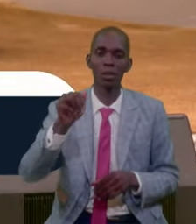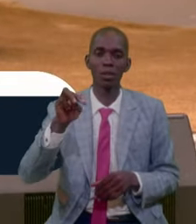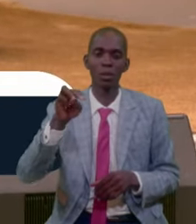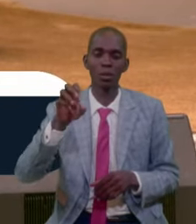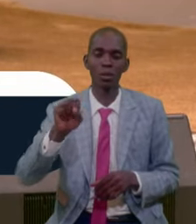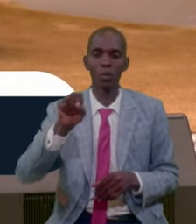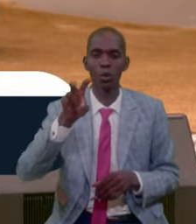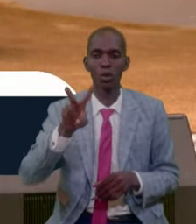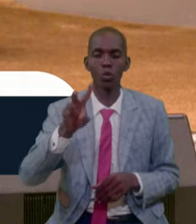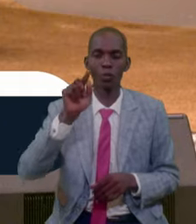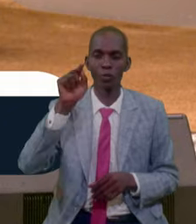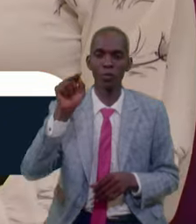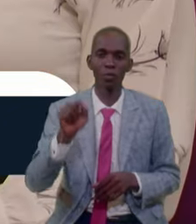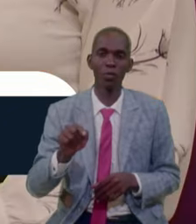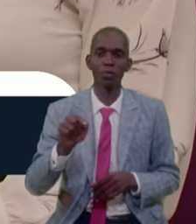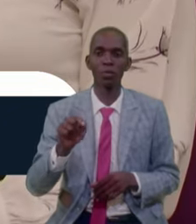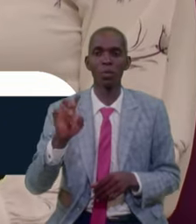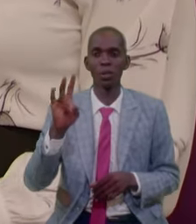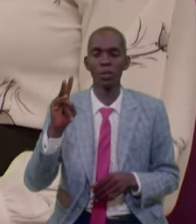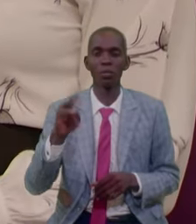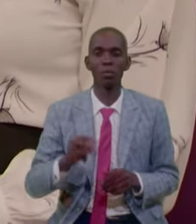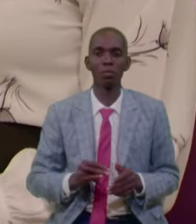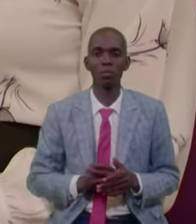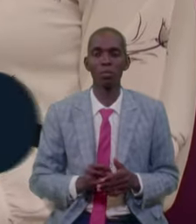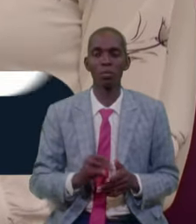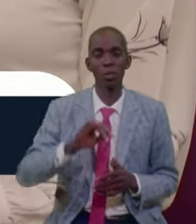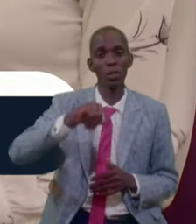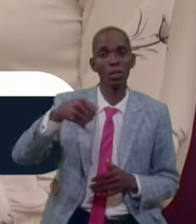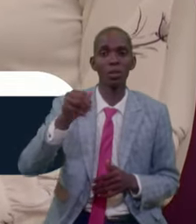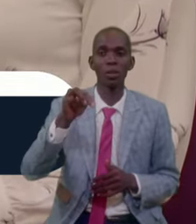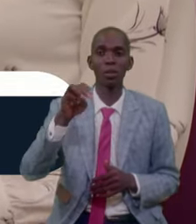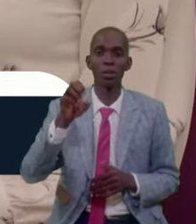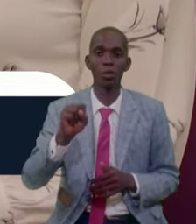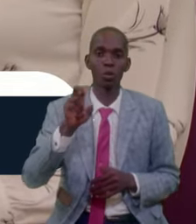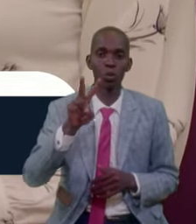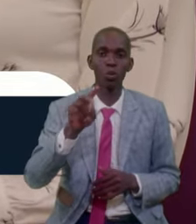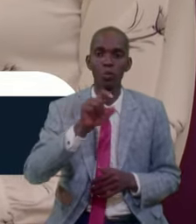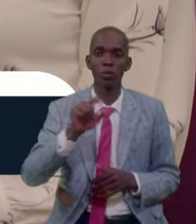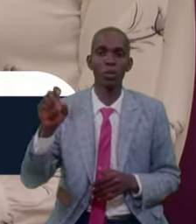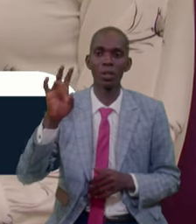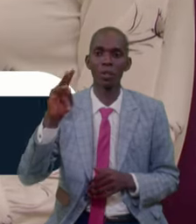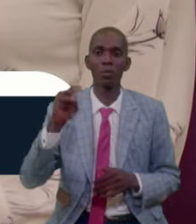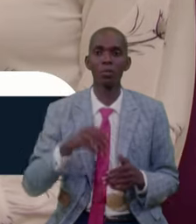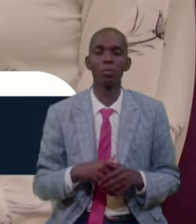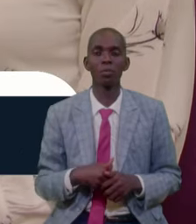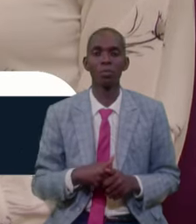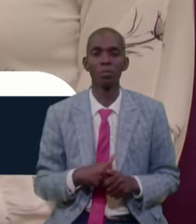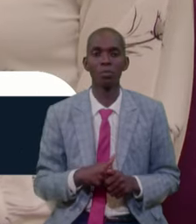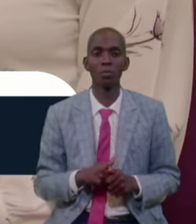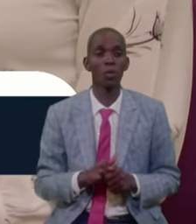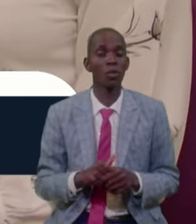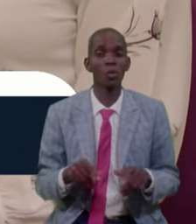we're reading from verse 17. James chapter 2, verse 17. Even